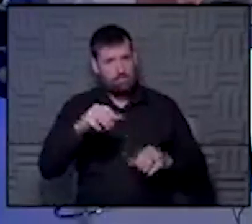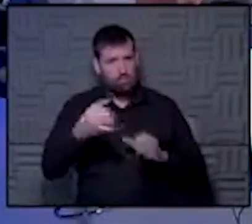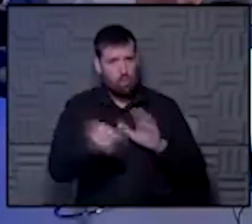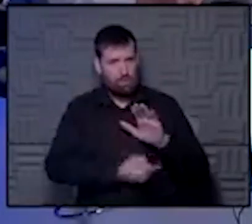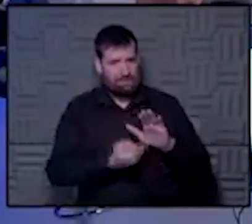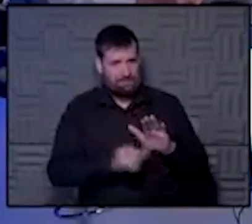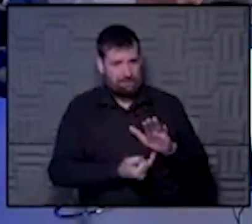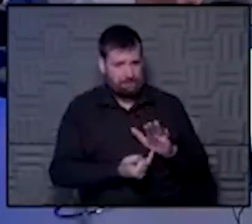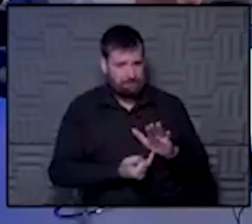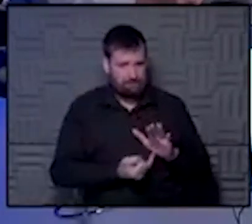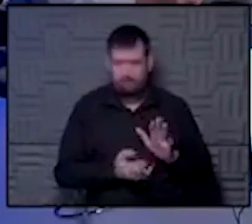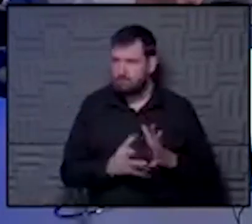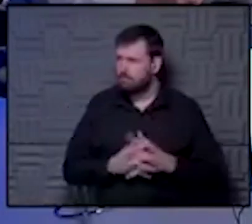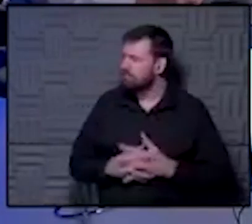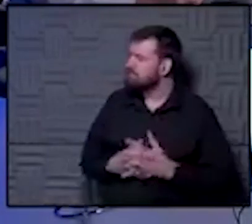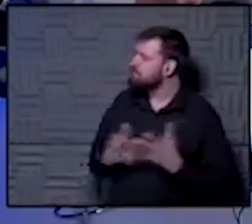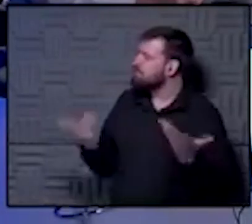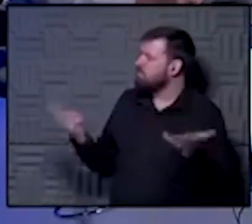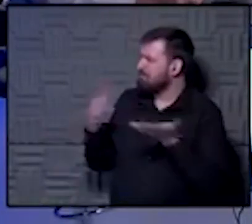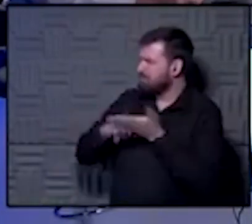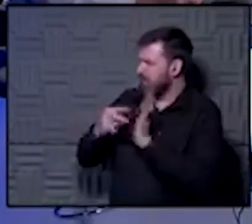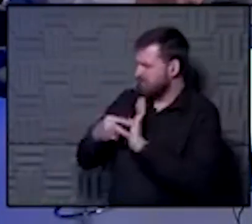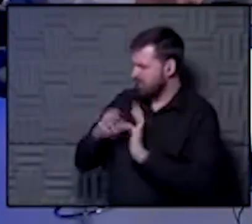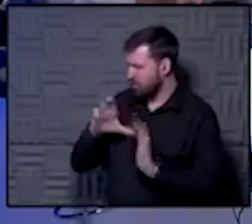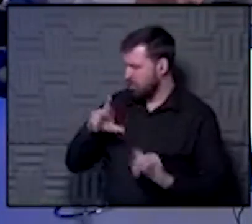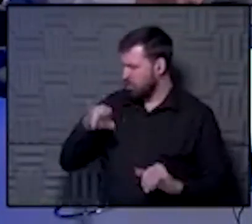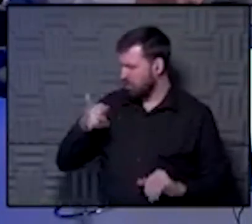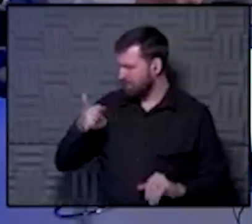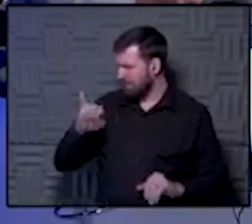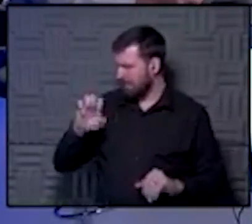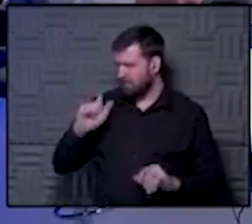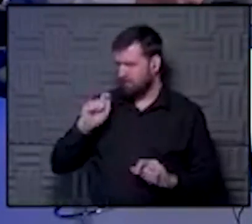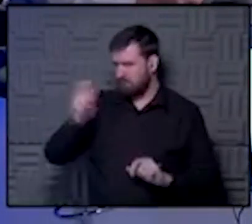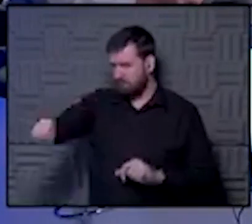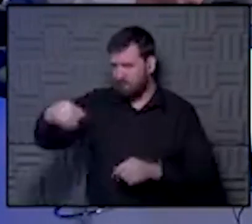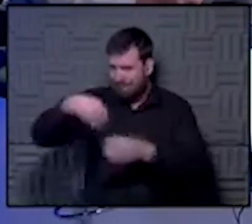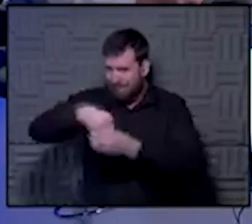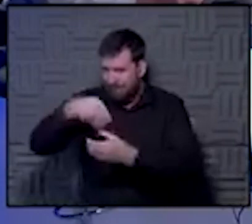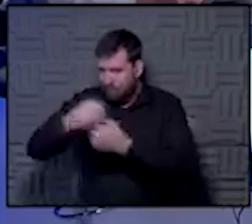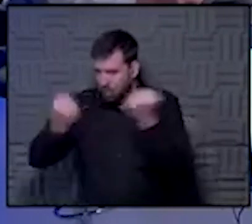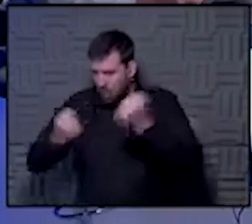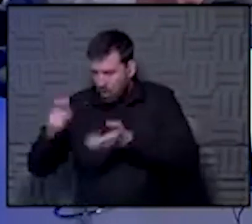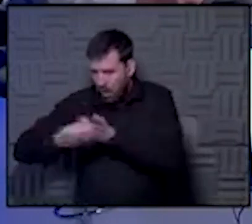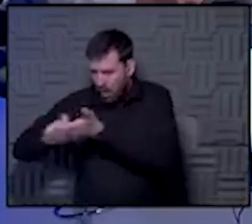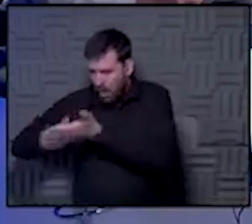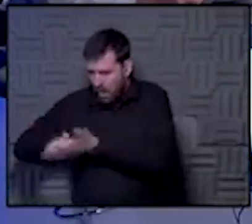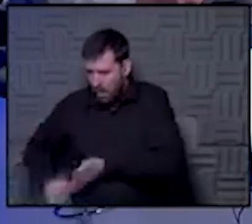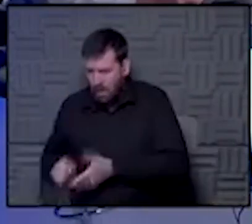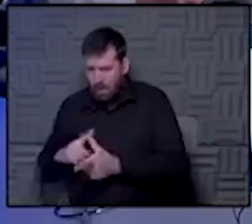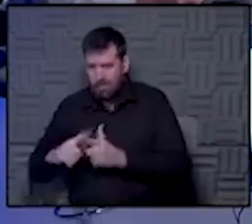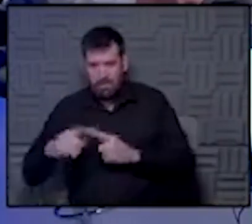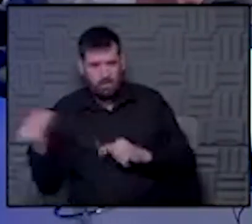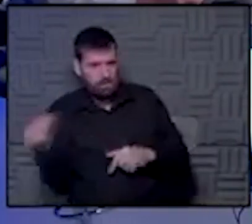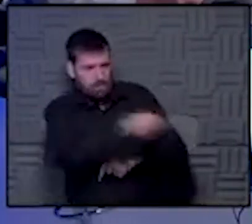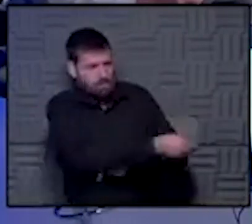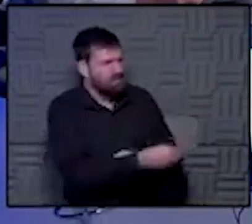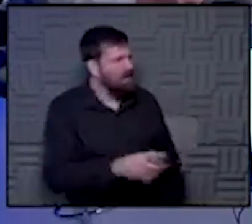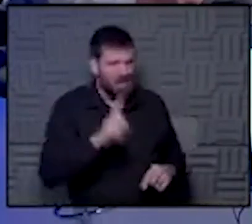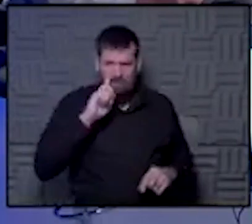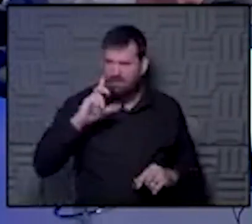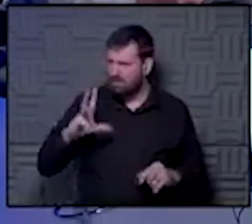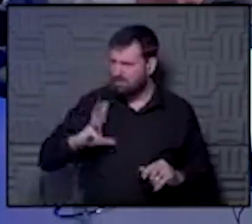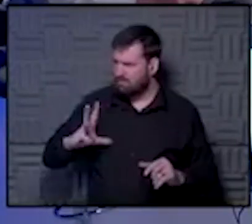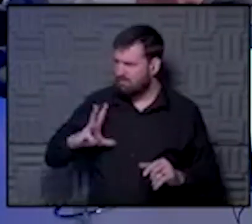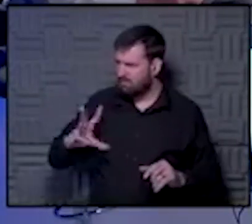I guess what does curbside entail? Yeah, Is it they hand you a ballot inside your car, you vote in your car, and you give the ballot back? I think I'm okay with that. That